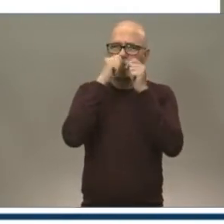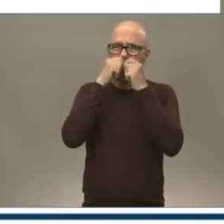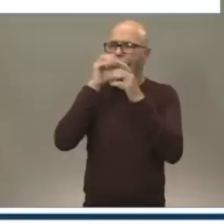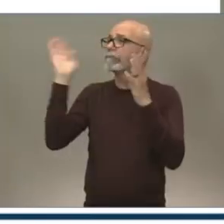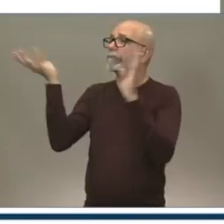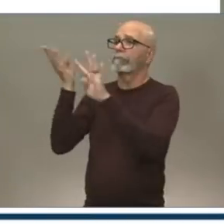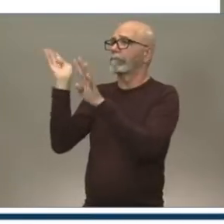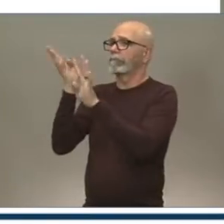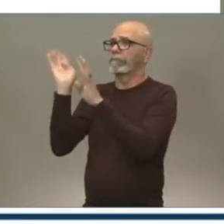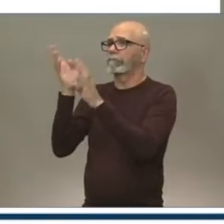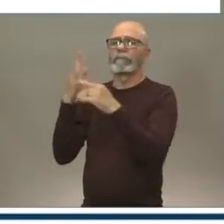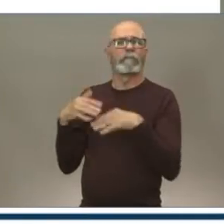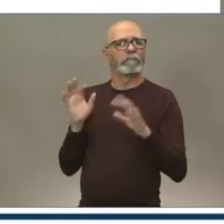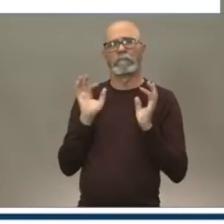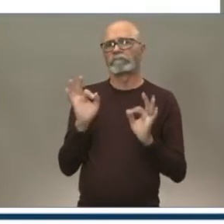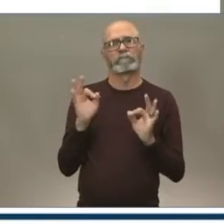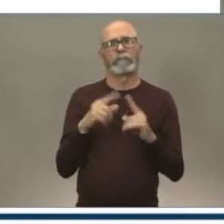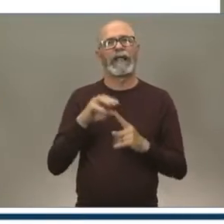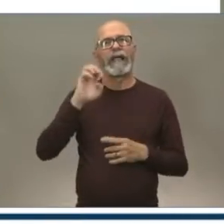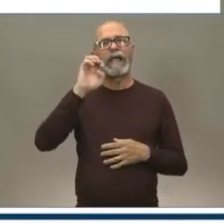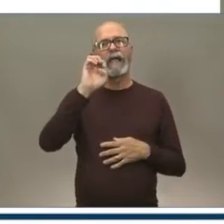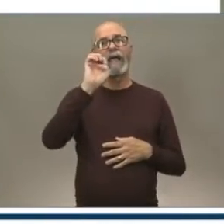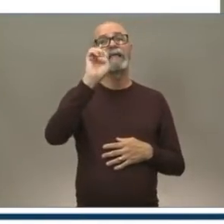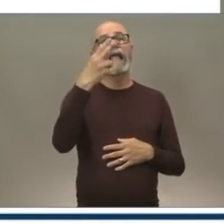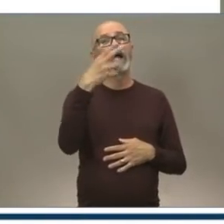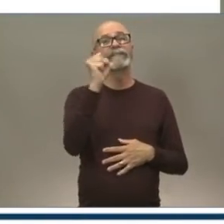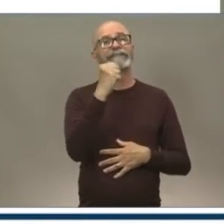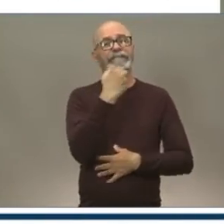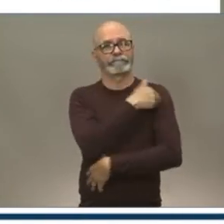has been out to test them, and they were left with